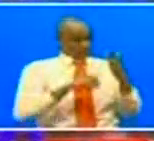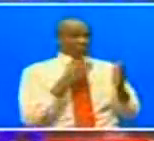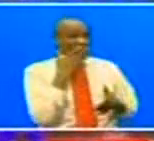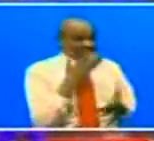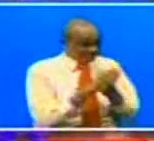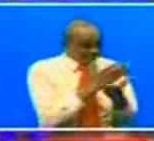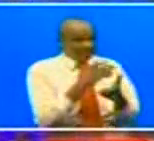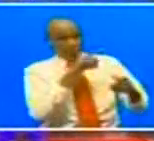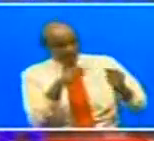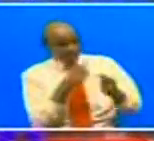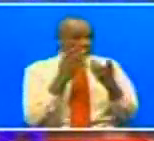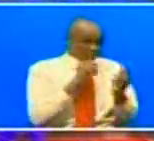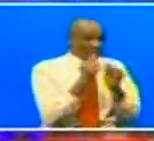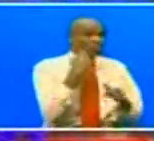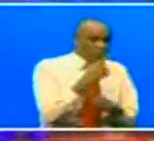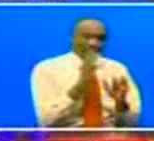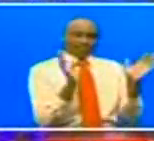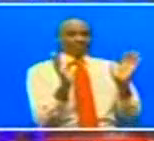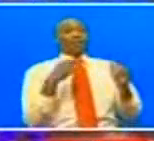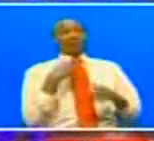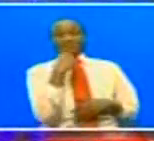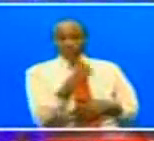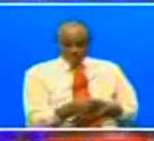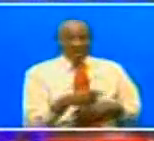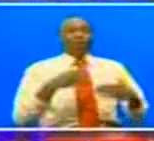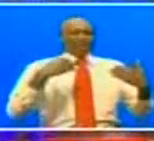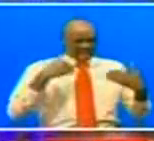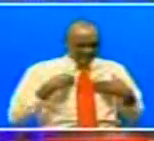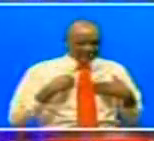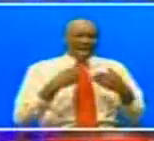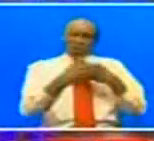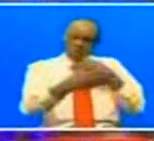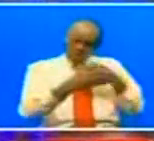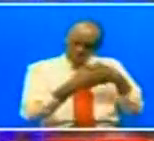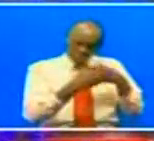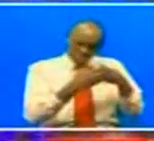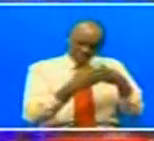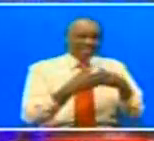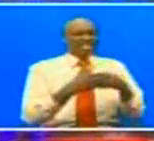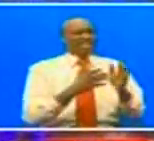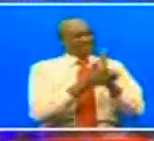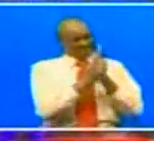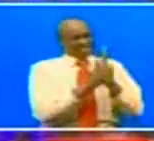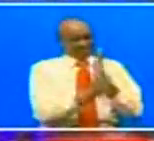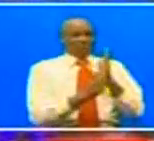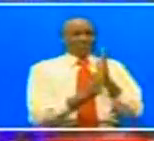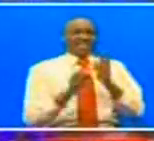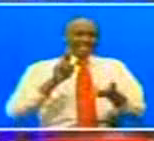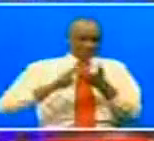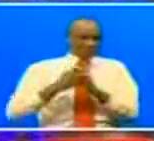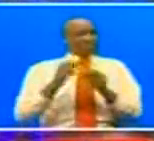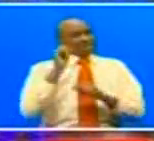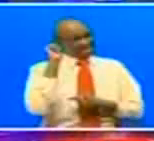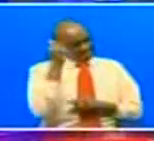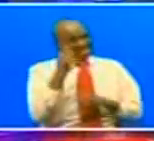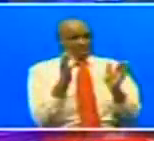shared with whom when. But what I can say is we do have a very close and a very effective intelligence relationship between our two countries.